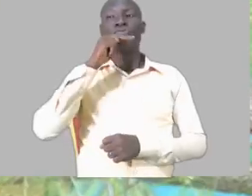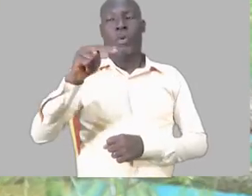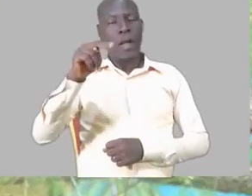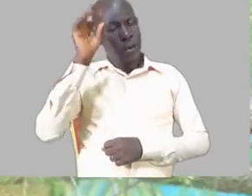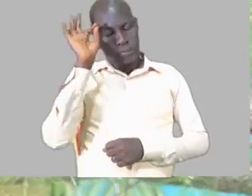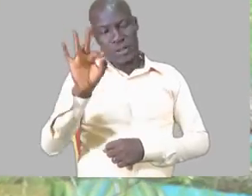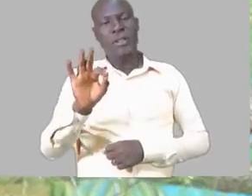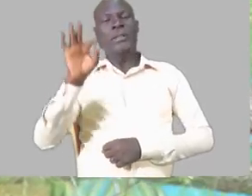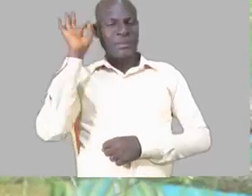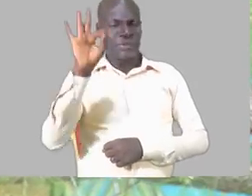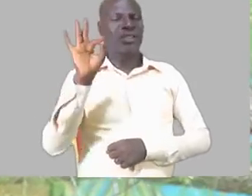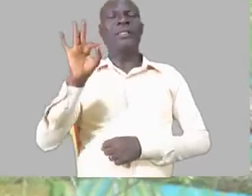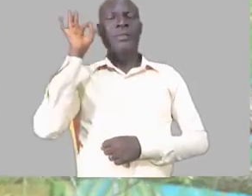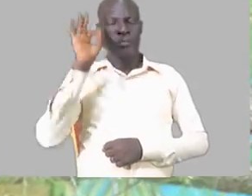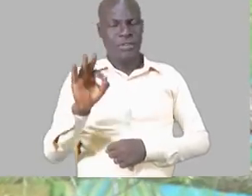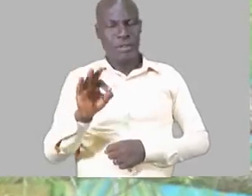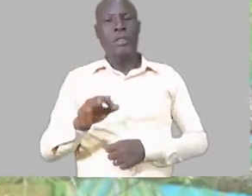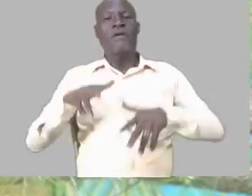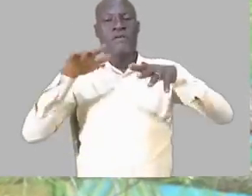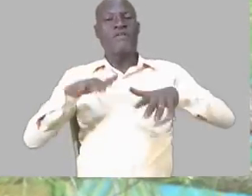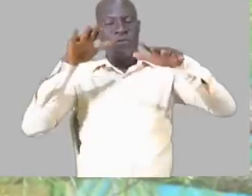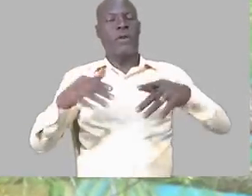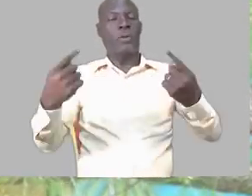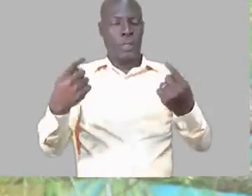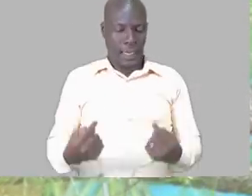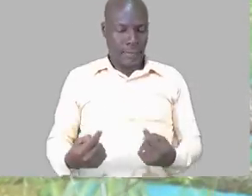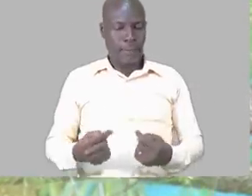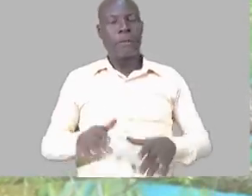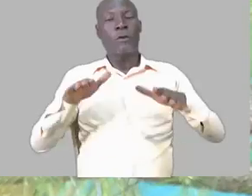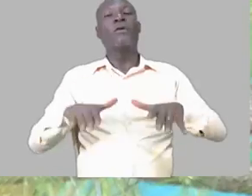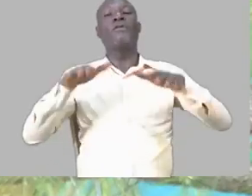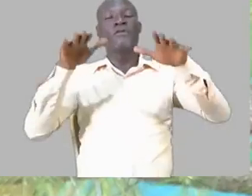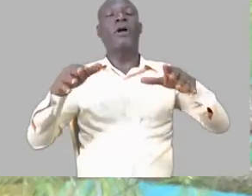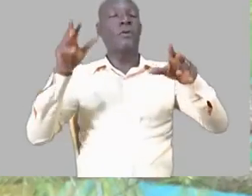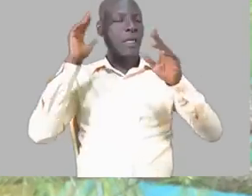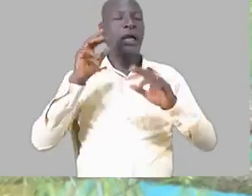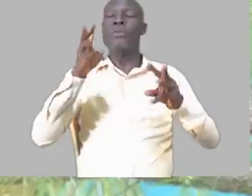O preacher say ensu yiri ebeba ewa ewiase a. Enipa anye ani.